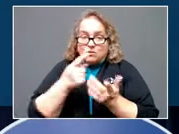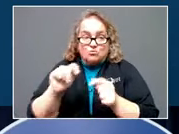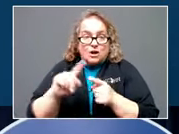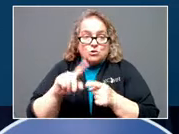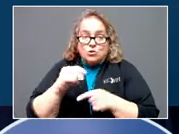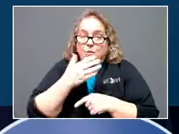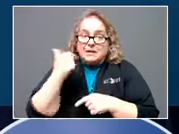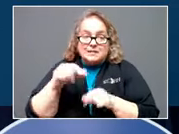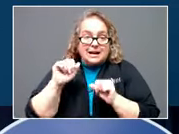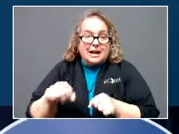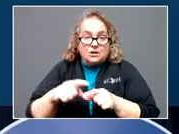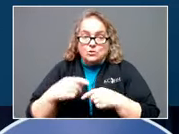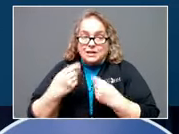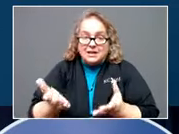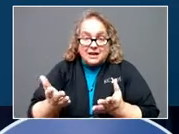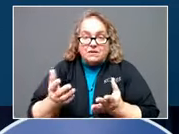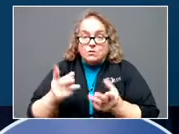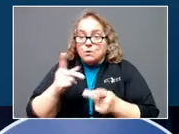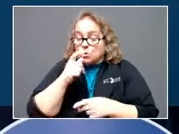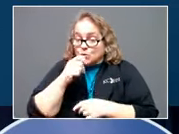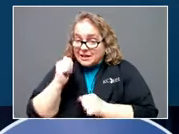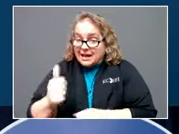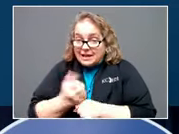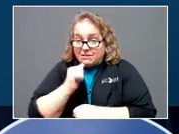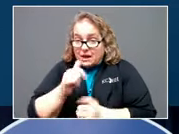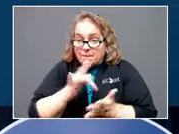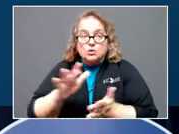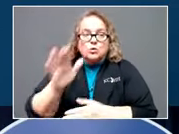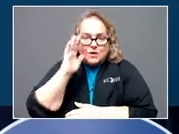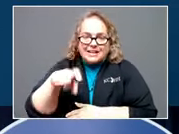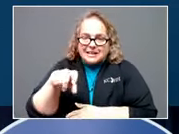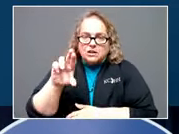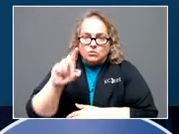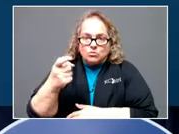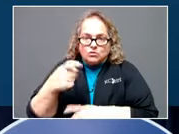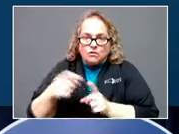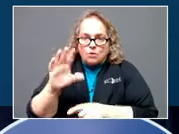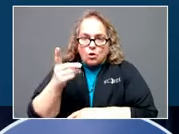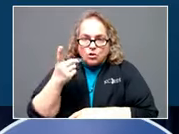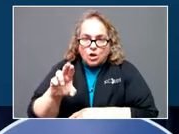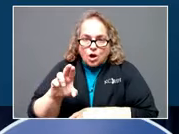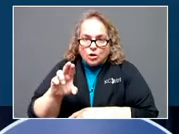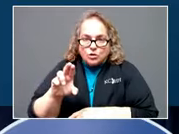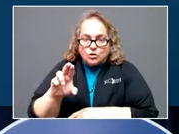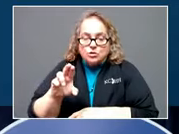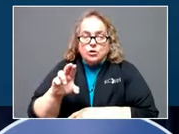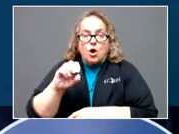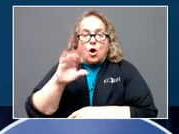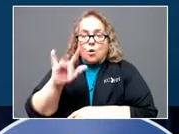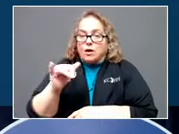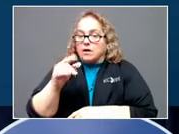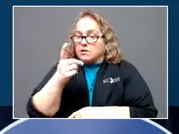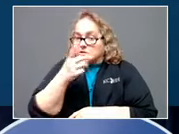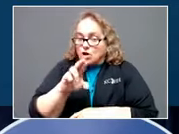this to the people who are eligible. You will need a prescription from your doctor or other prescriber. Only physicians, nurse practitioners, and physician